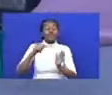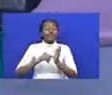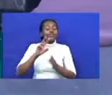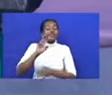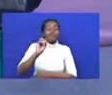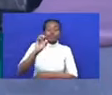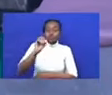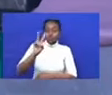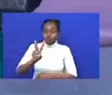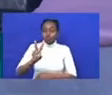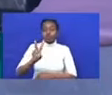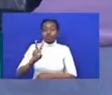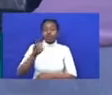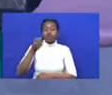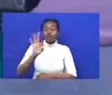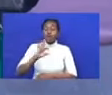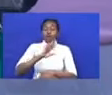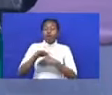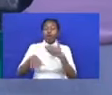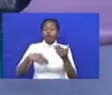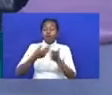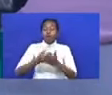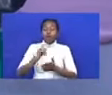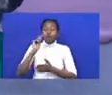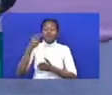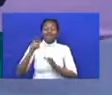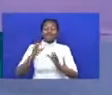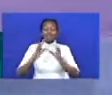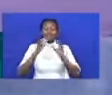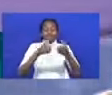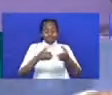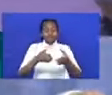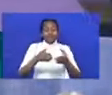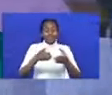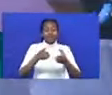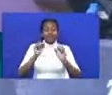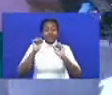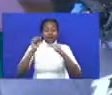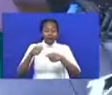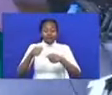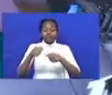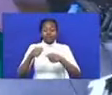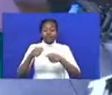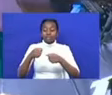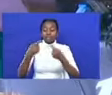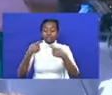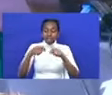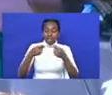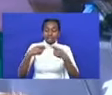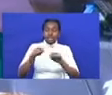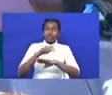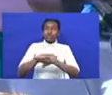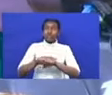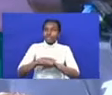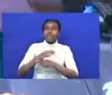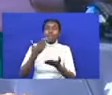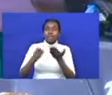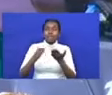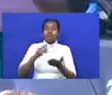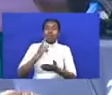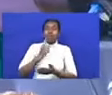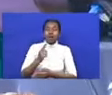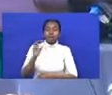0.002%? Of Kenyan corporates are the only ones that do revenues of over 100 million shillings.